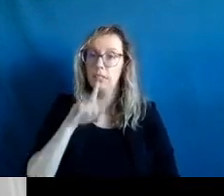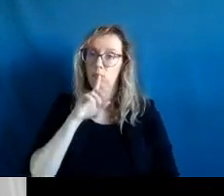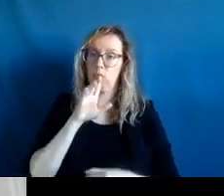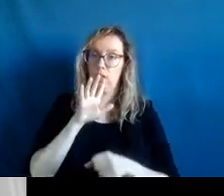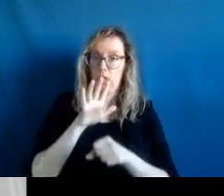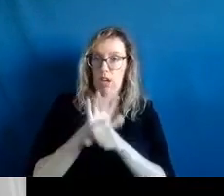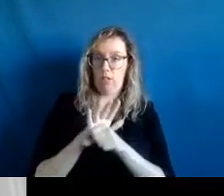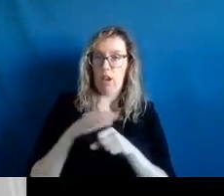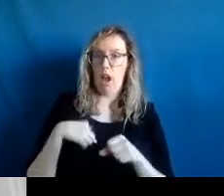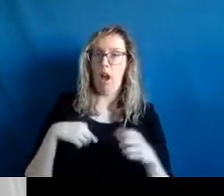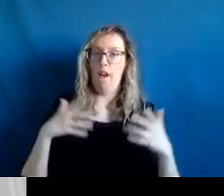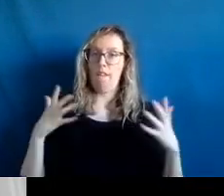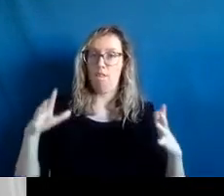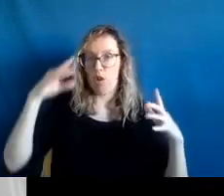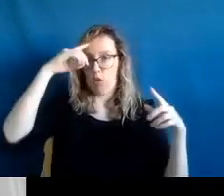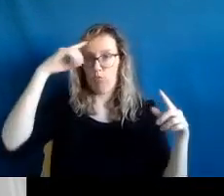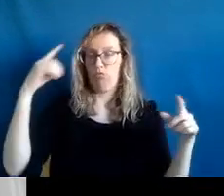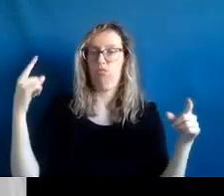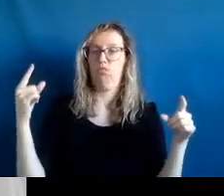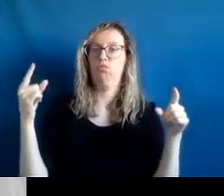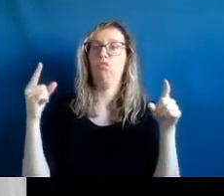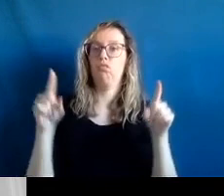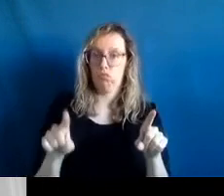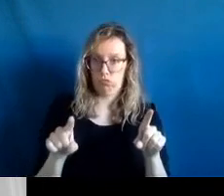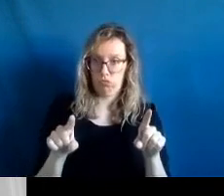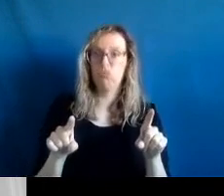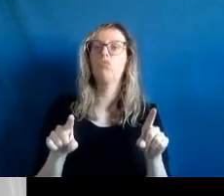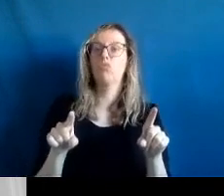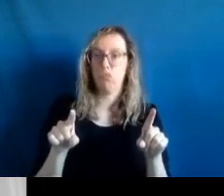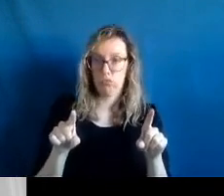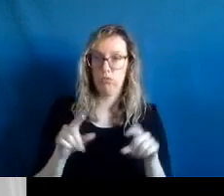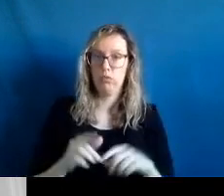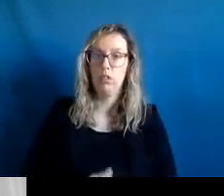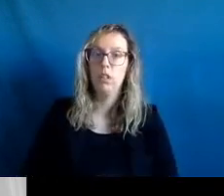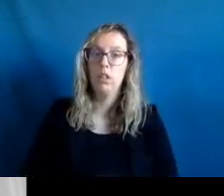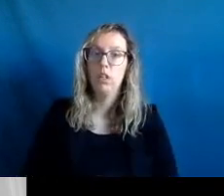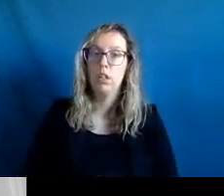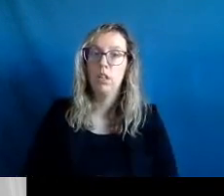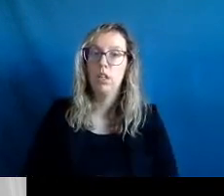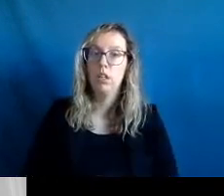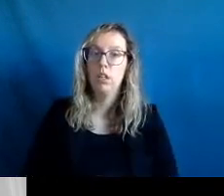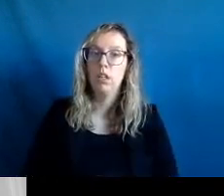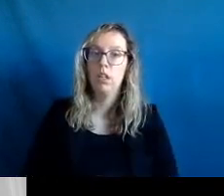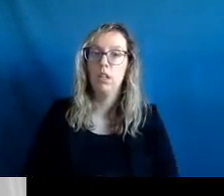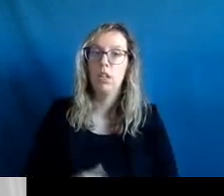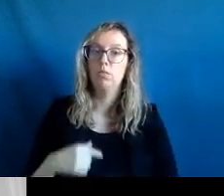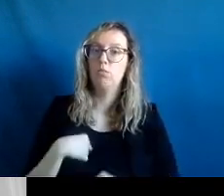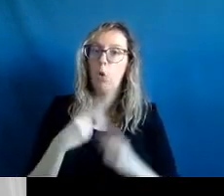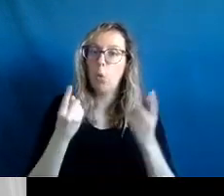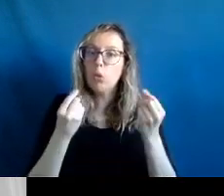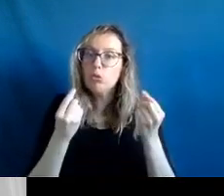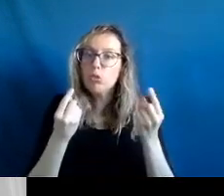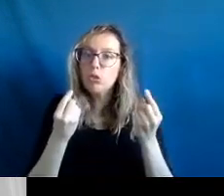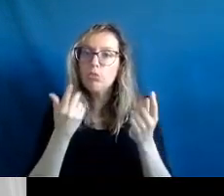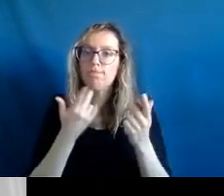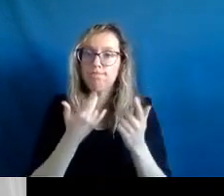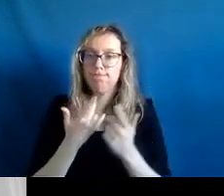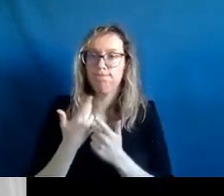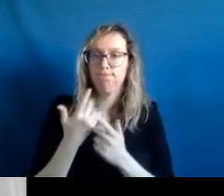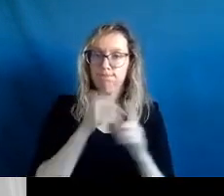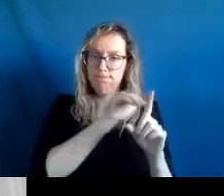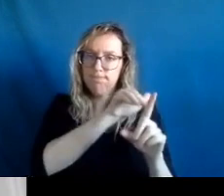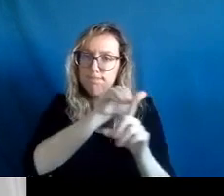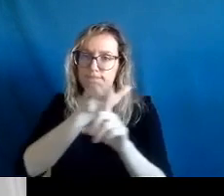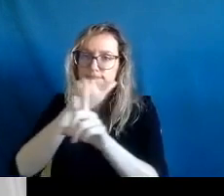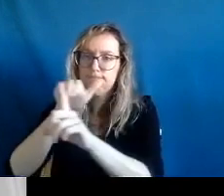with them after those days, says the Lord. I will put my laws in their hearts, and I will write them on their